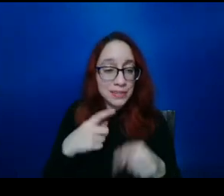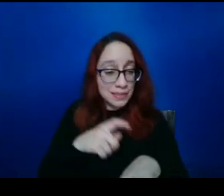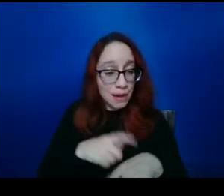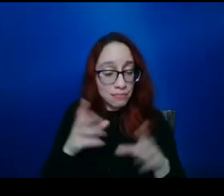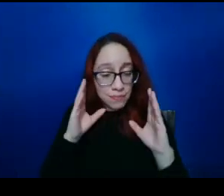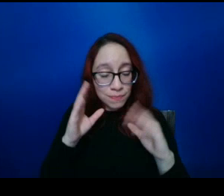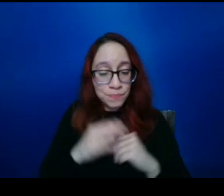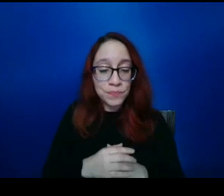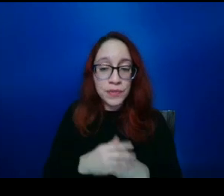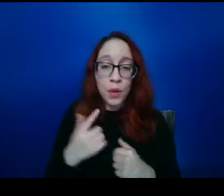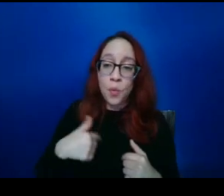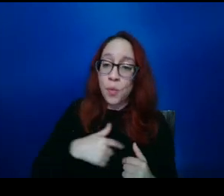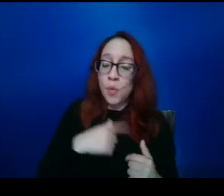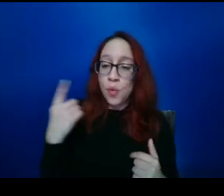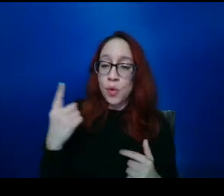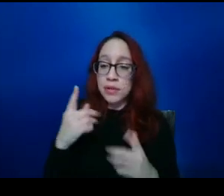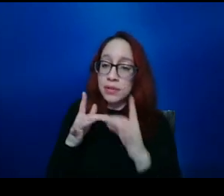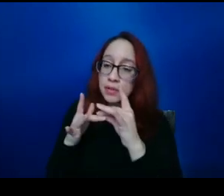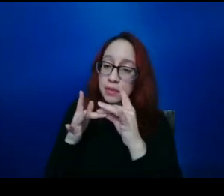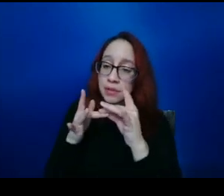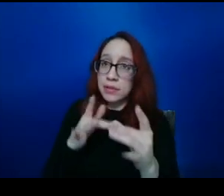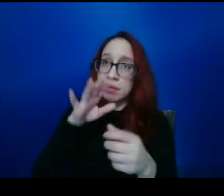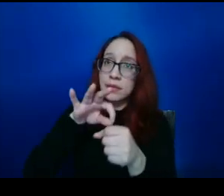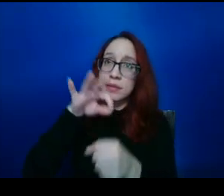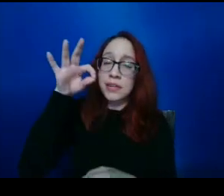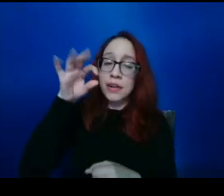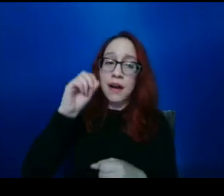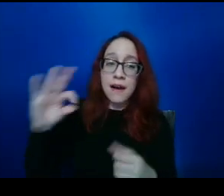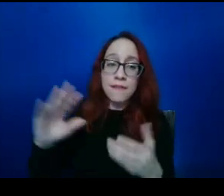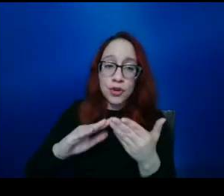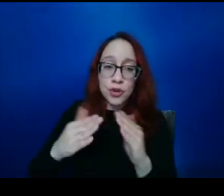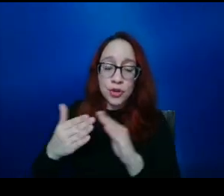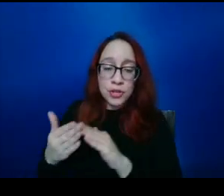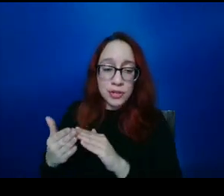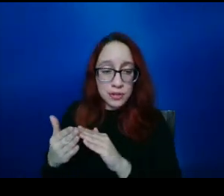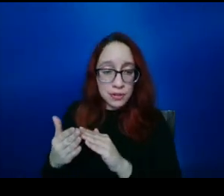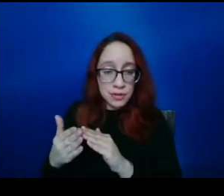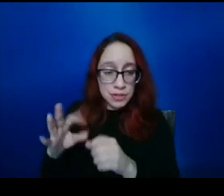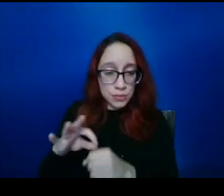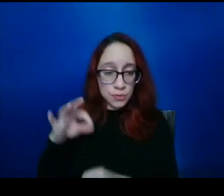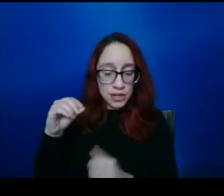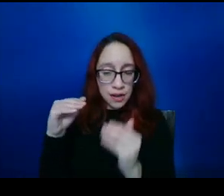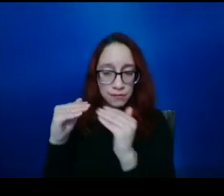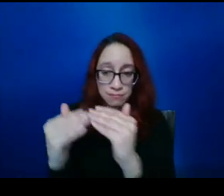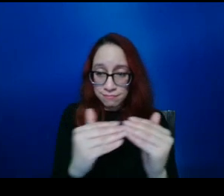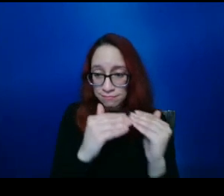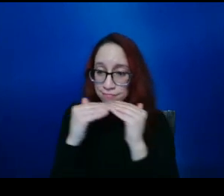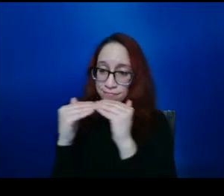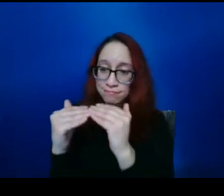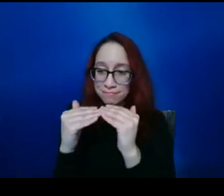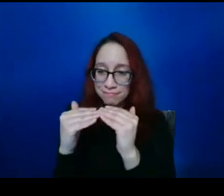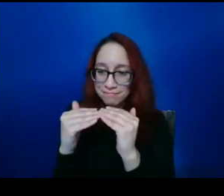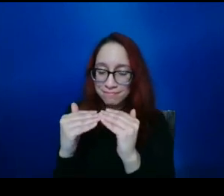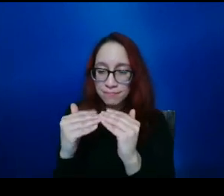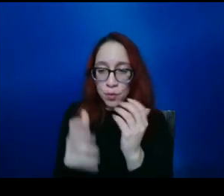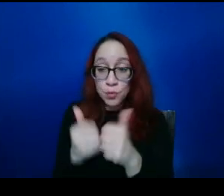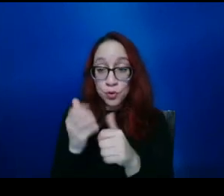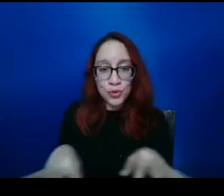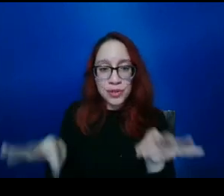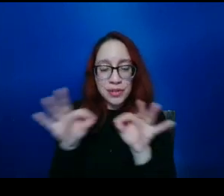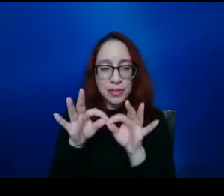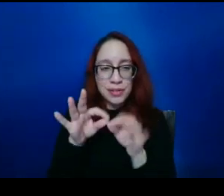they and we always be guided by the spirit of community, by the spirit of justice, and more importantly, the spirit